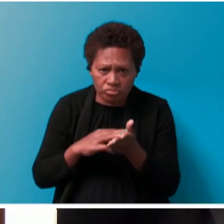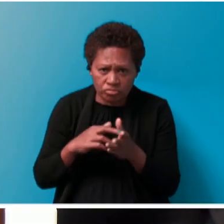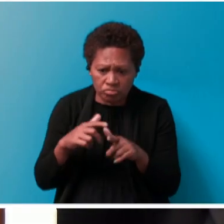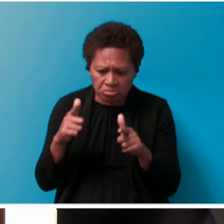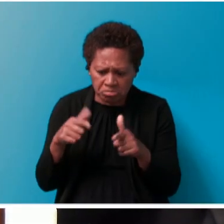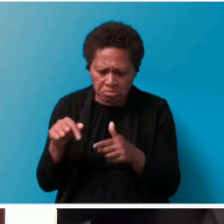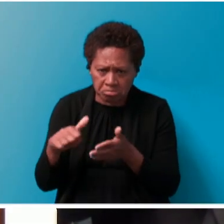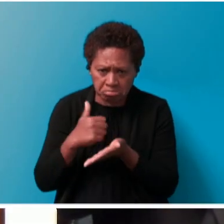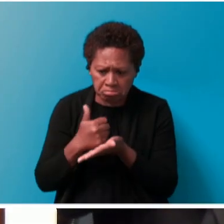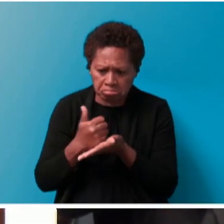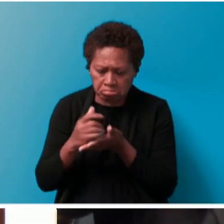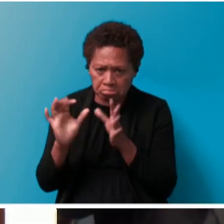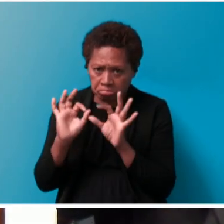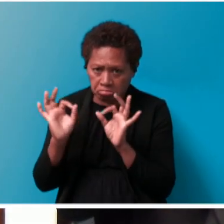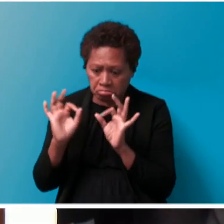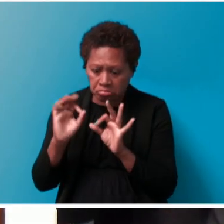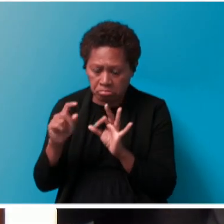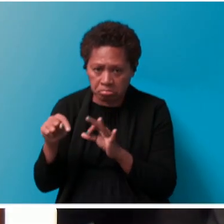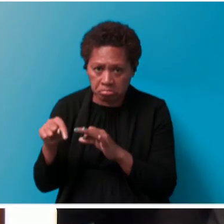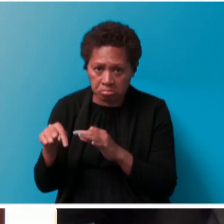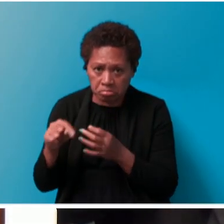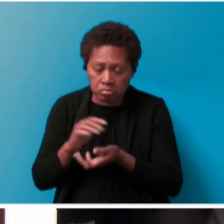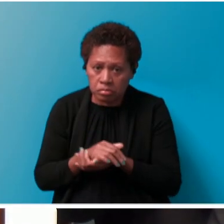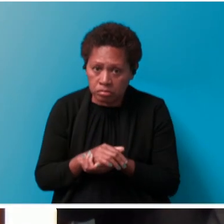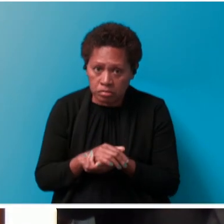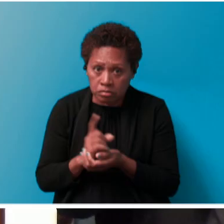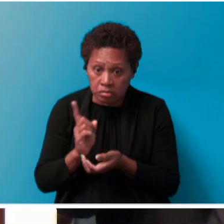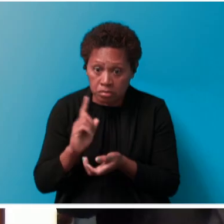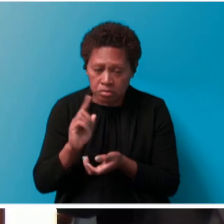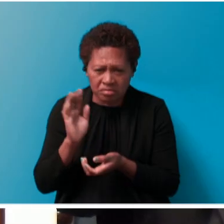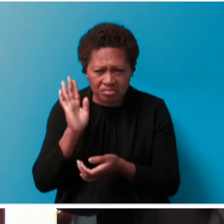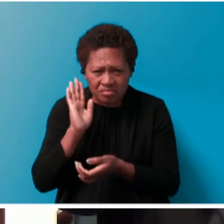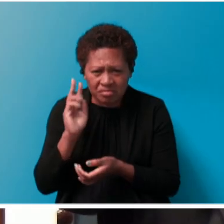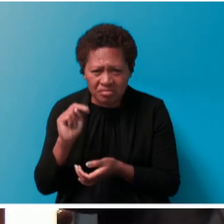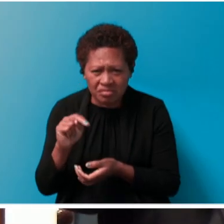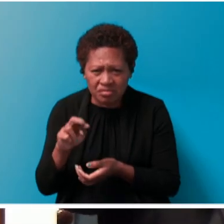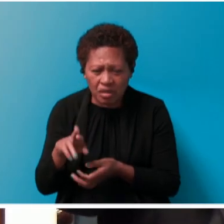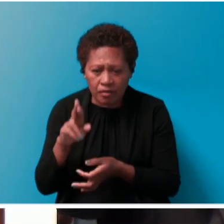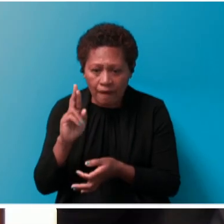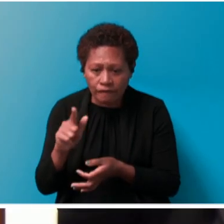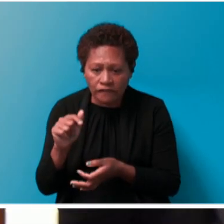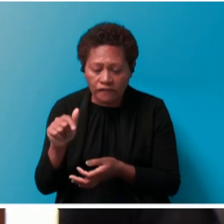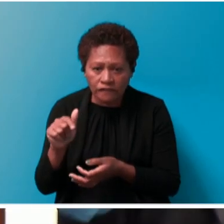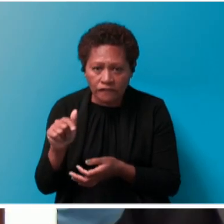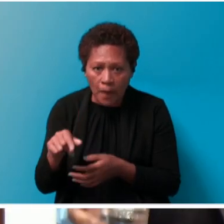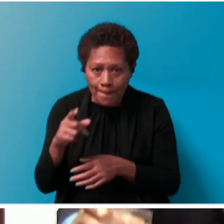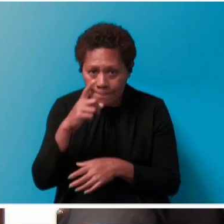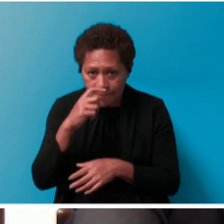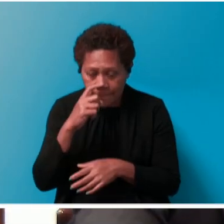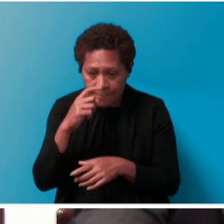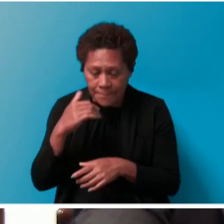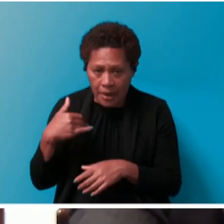address the needs of residents living in these informal settlements.